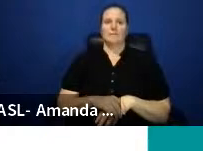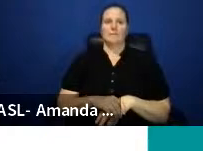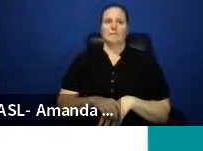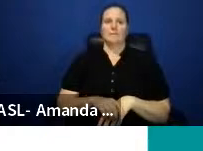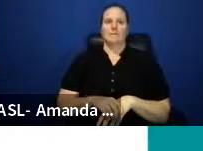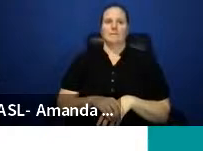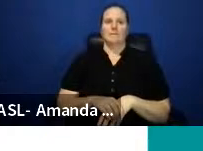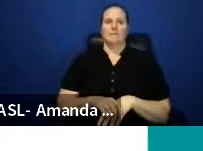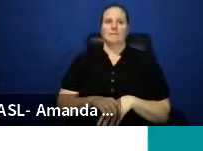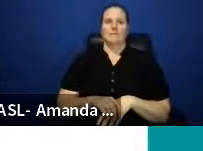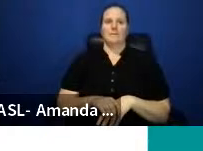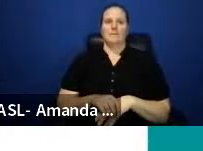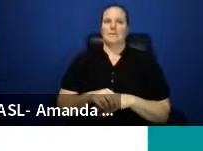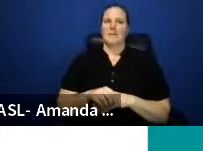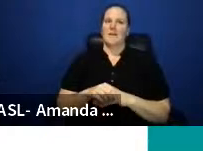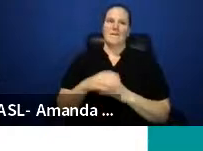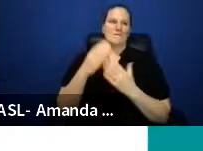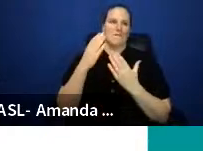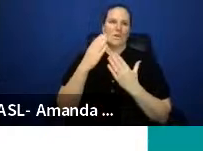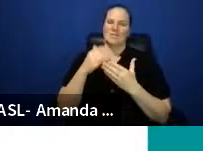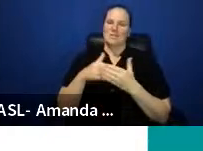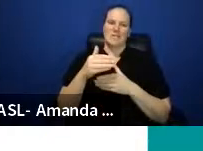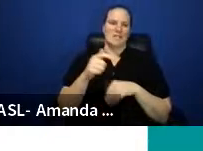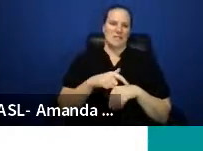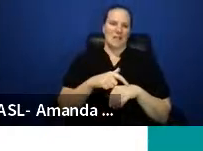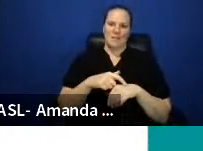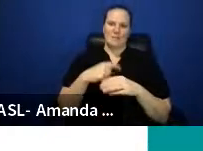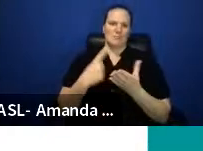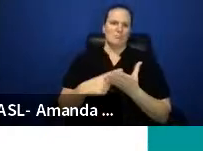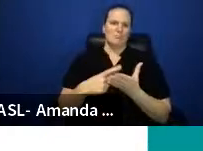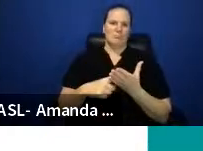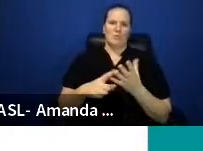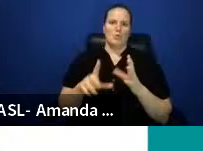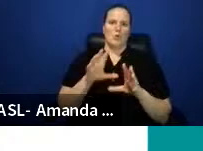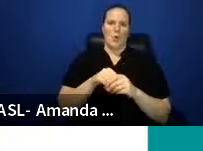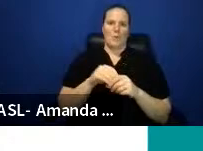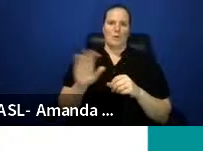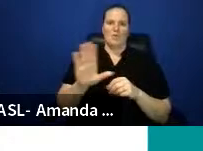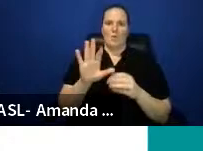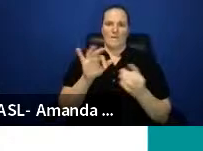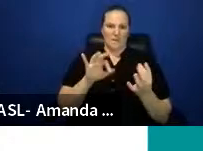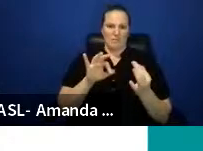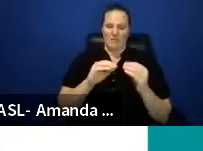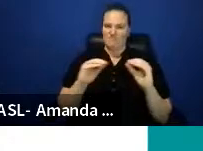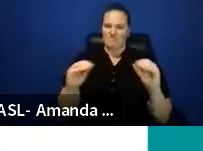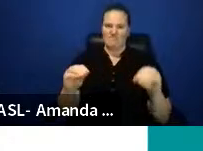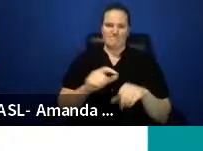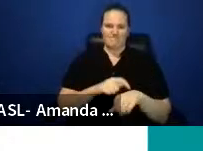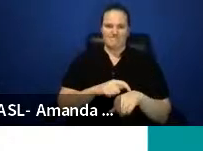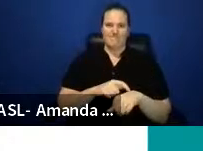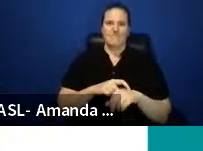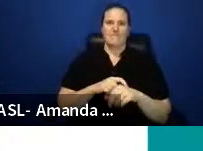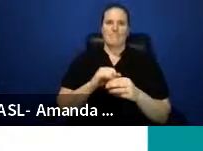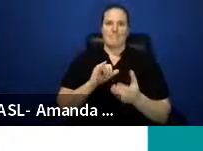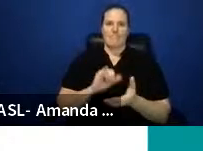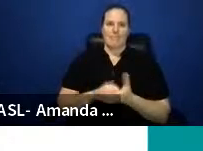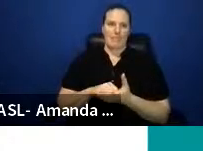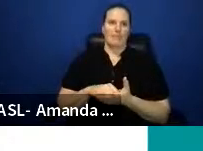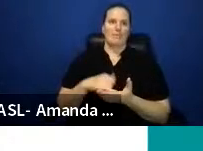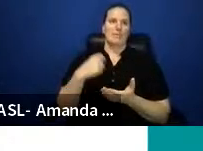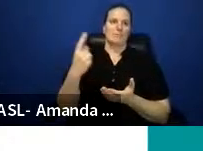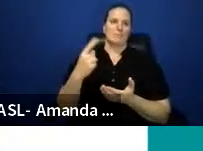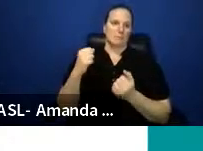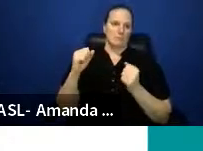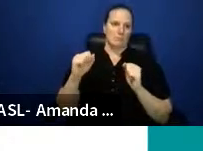Unfortunately, we won't have time for the next meeting to be where you all incorporate your feedback. So it is something that we can